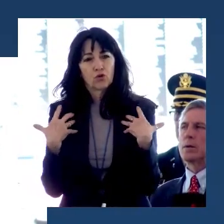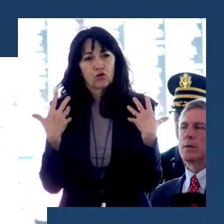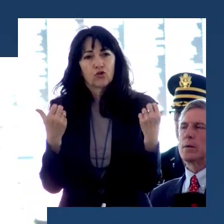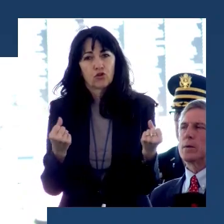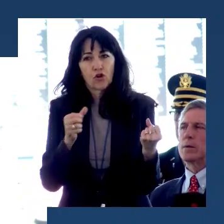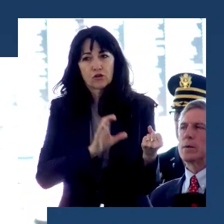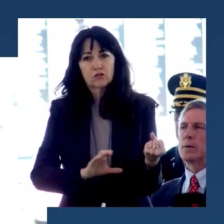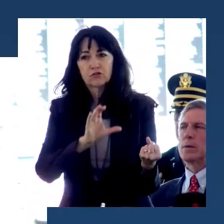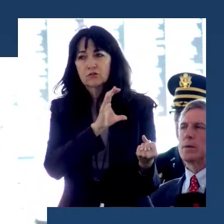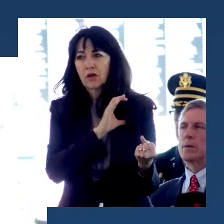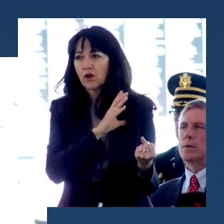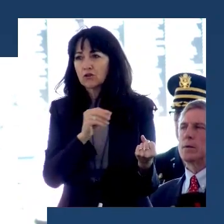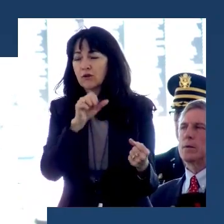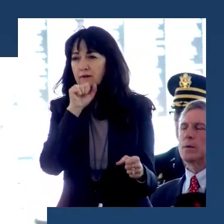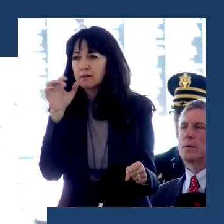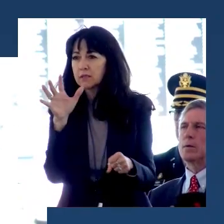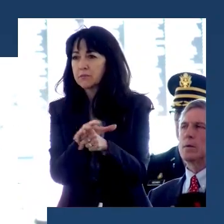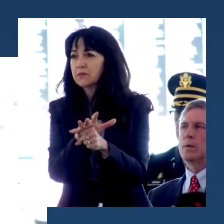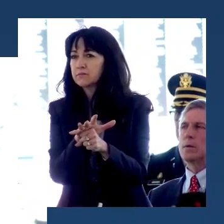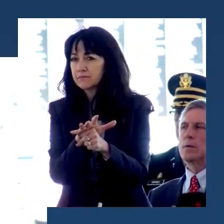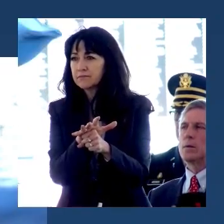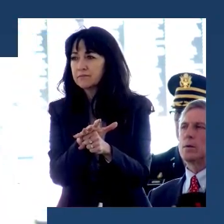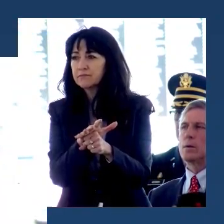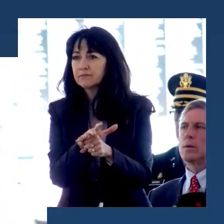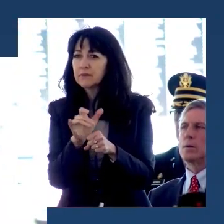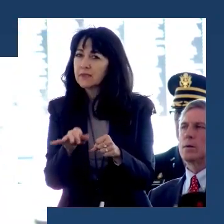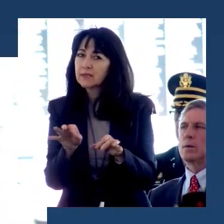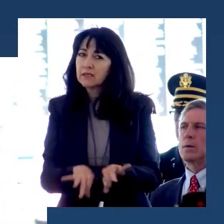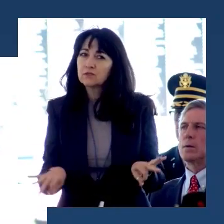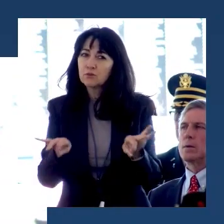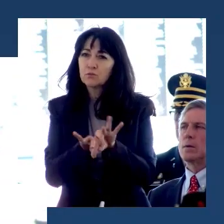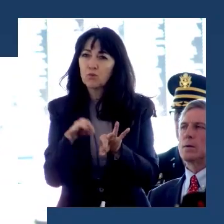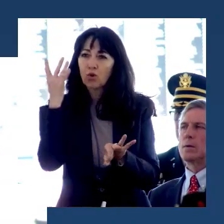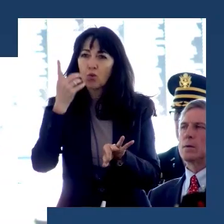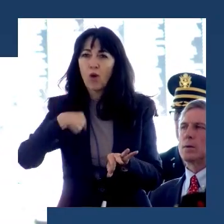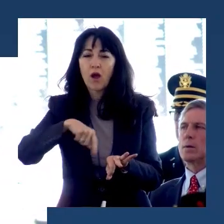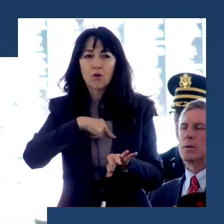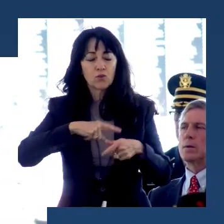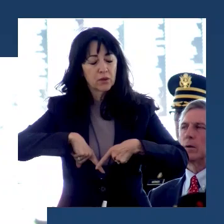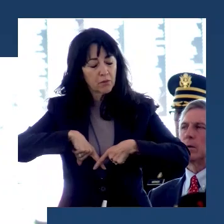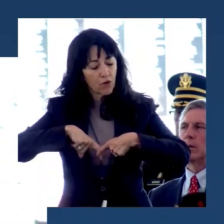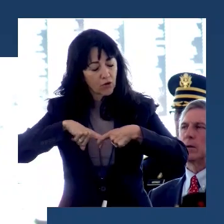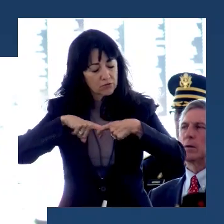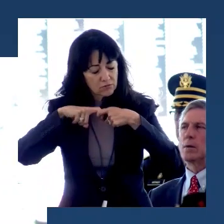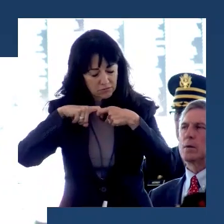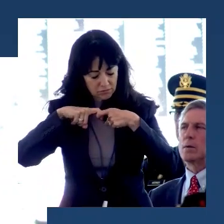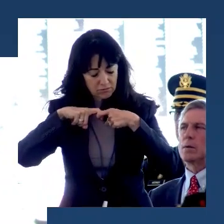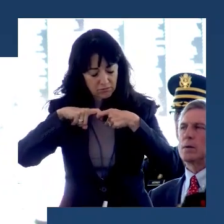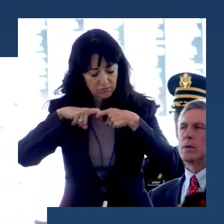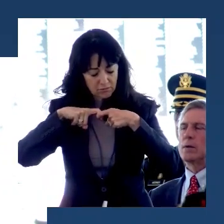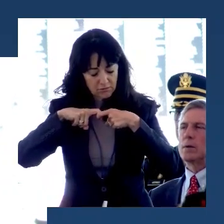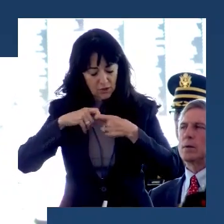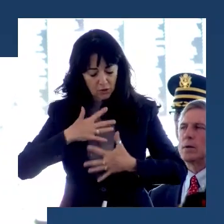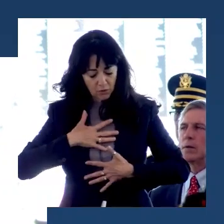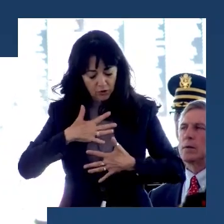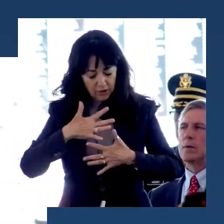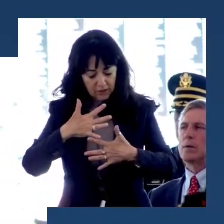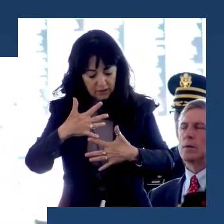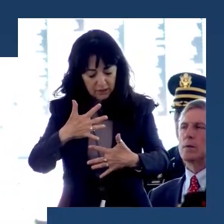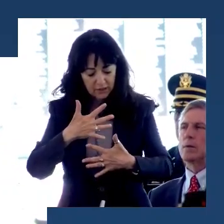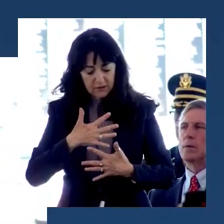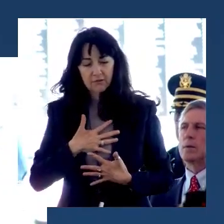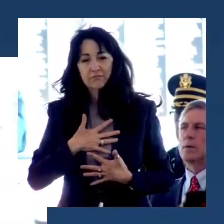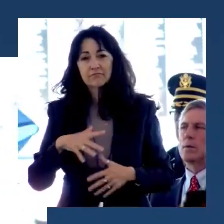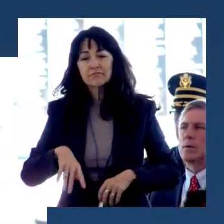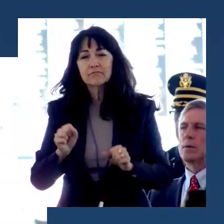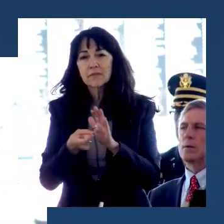and commitment. And this is why it's important that we stop, we pause, we breathe, and we take